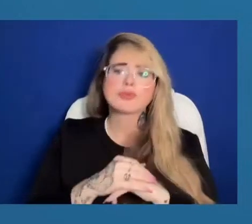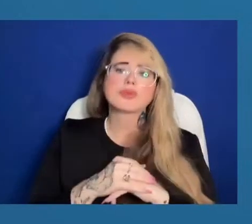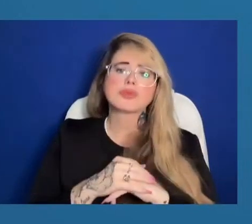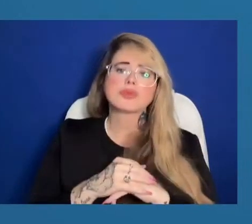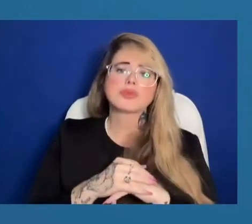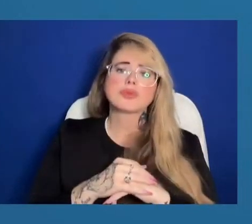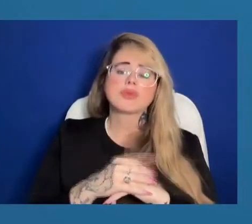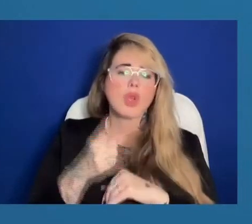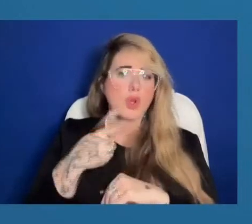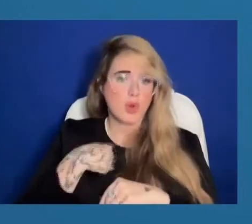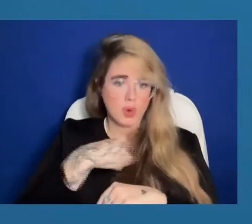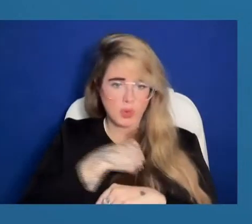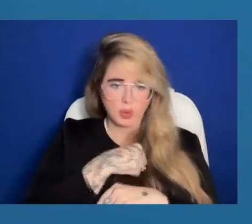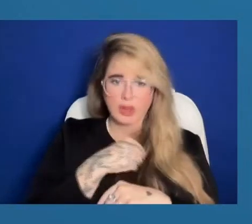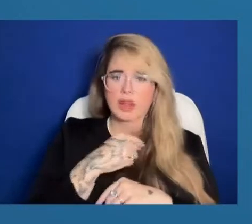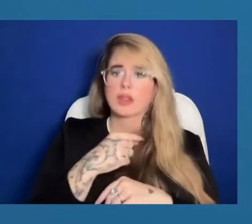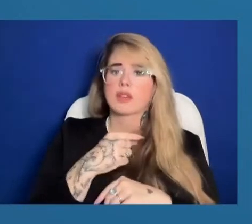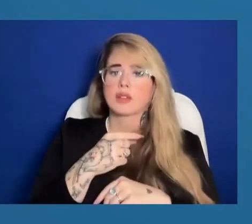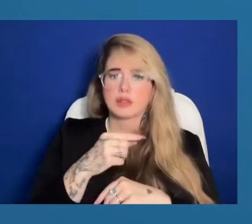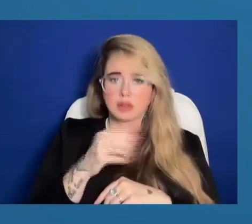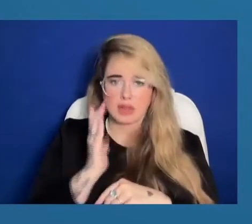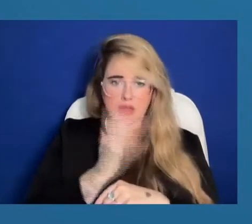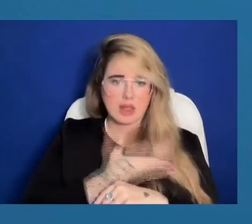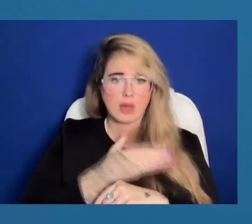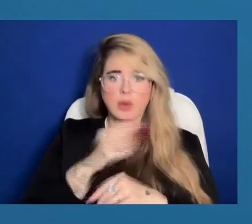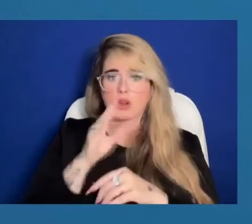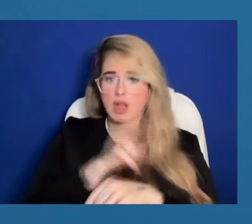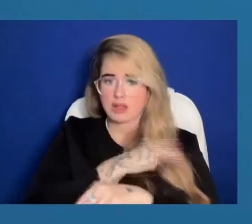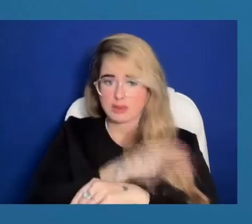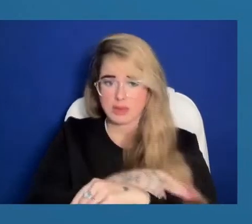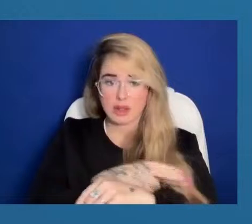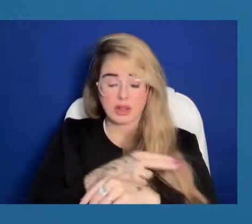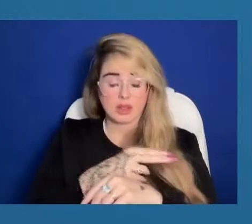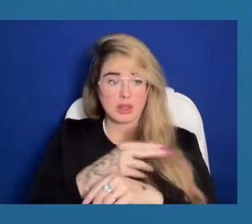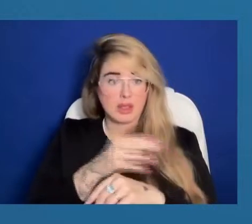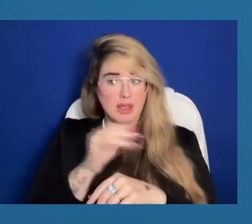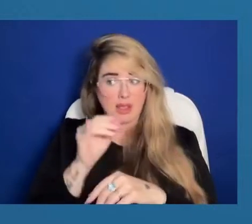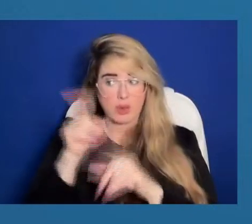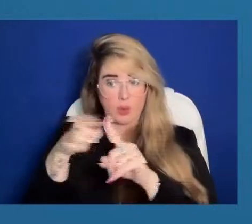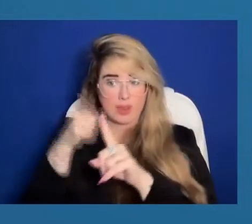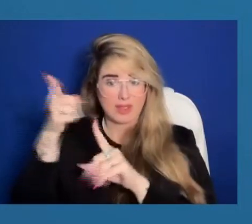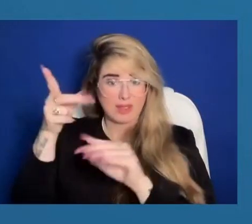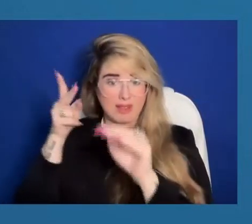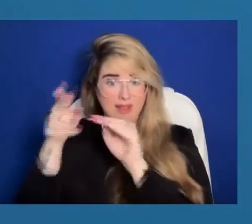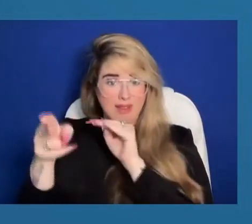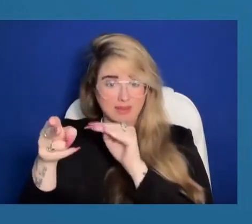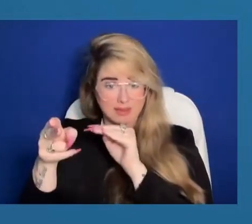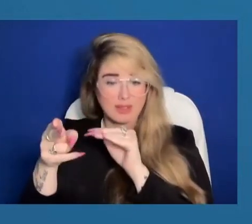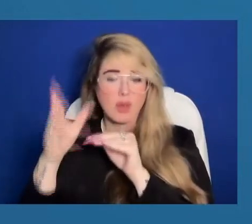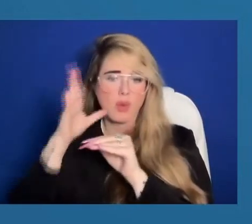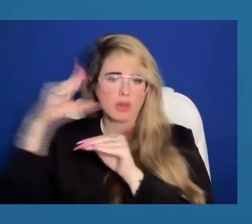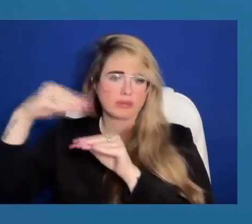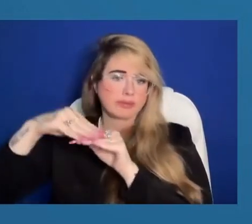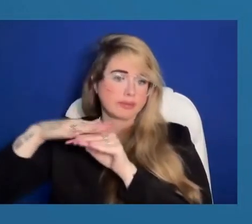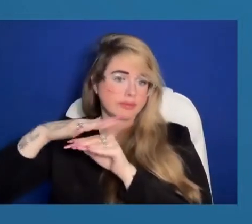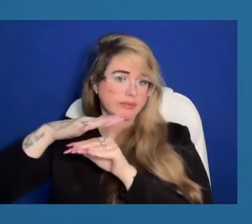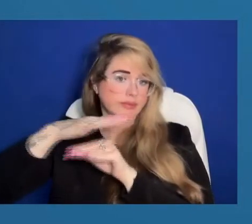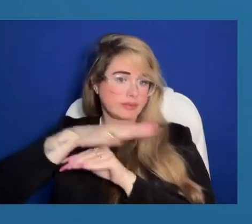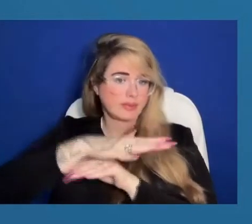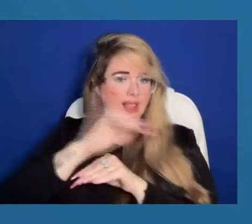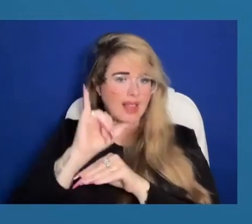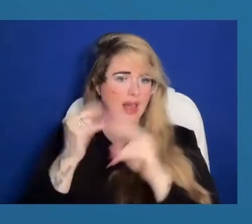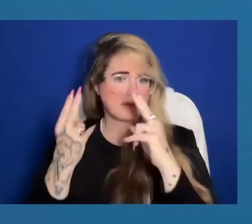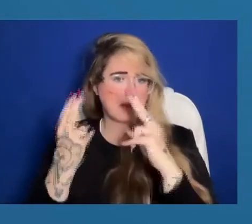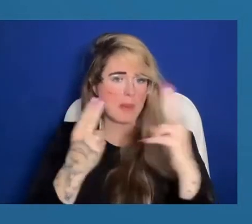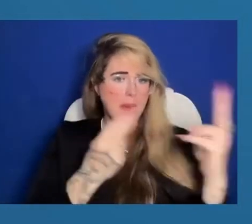Though we are SafeNet Hospital, when this happens, like the governor says, it's going to have a ripple effect. The